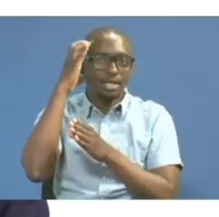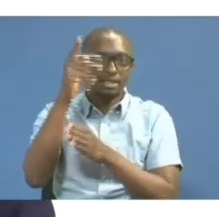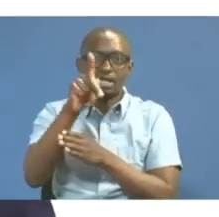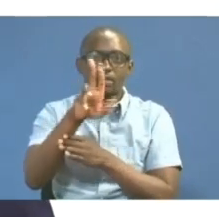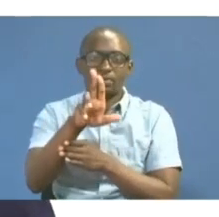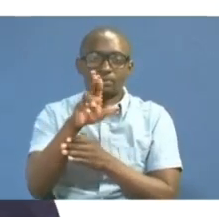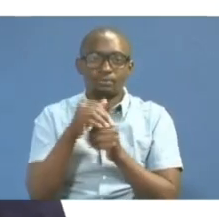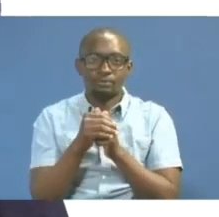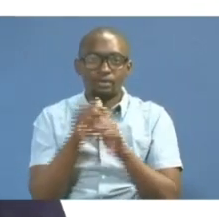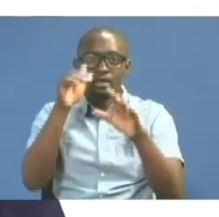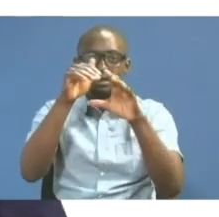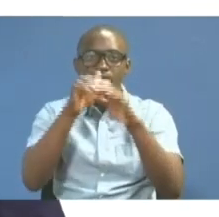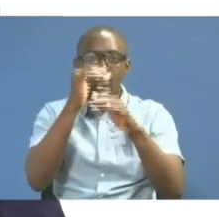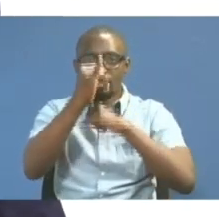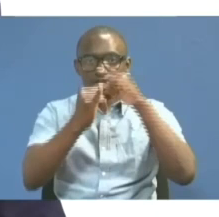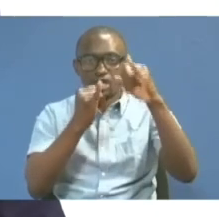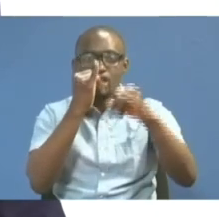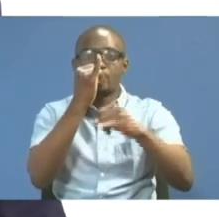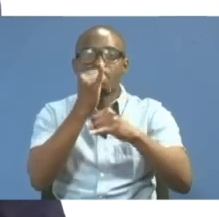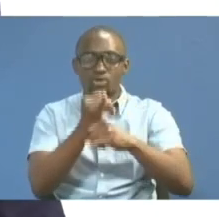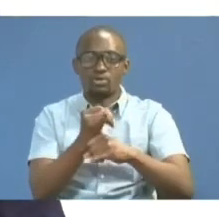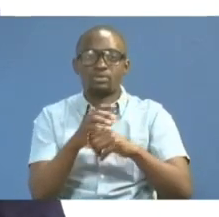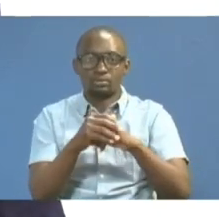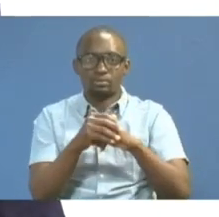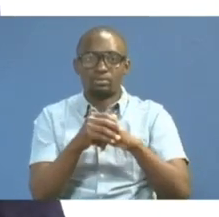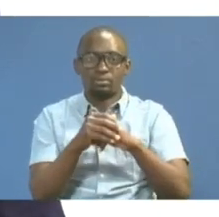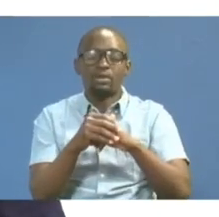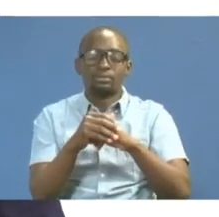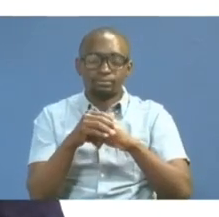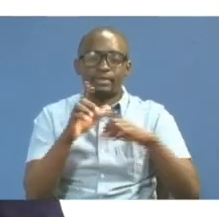main campus of Kenyatta University in the International